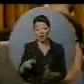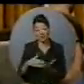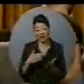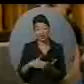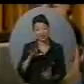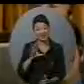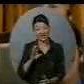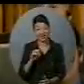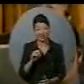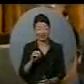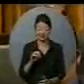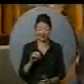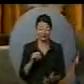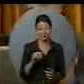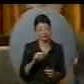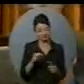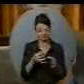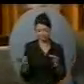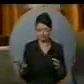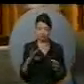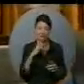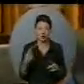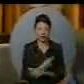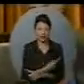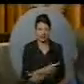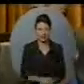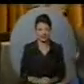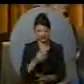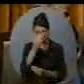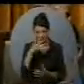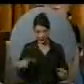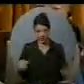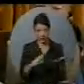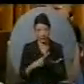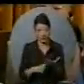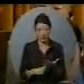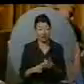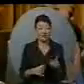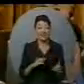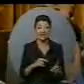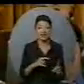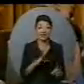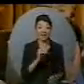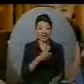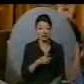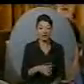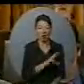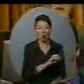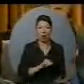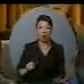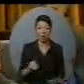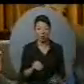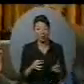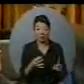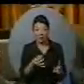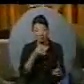like to say this to this House. If he gets away with this $50 million scheme, then start counting your spoons and silverware, dear public, because